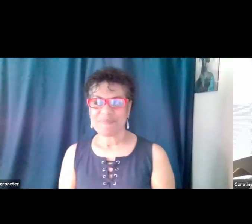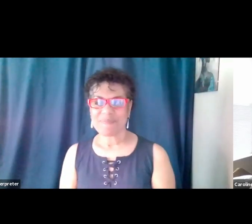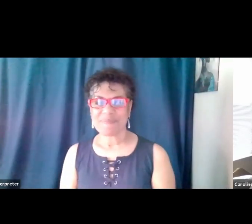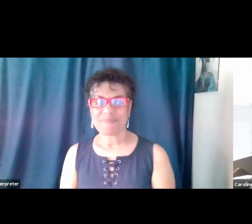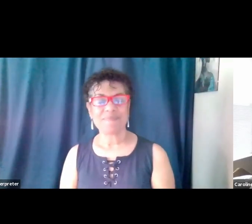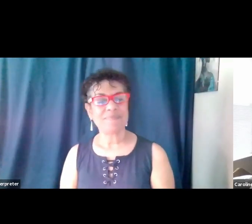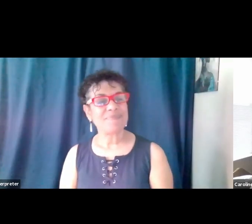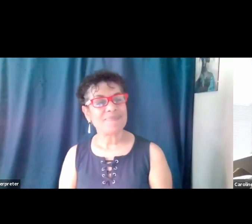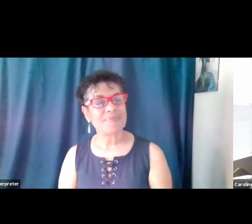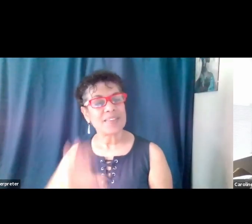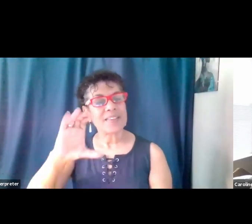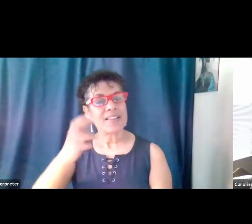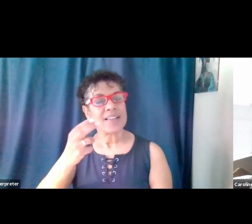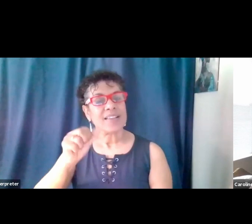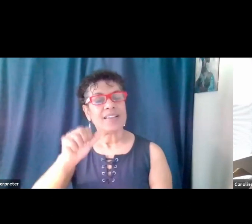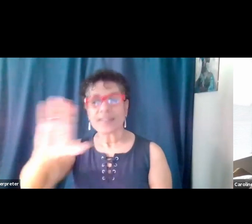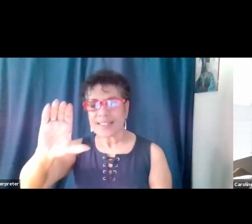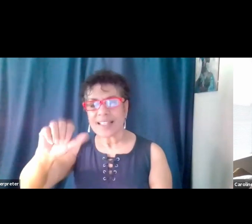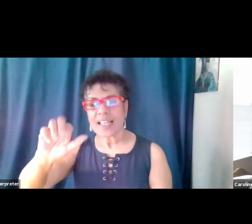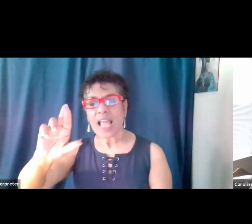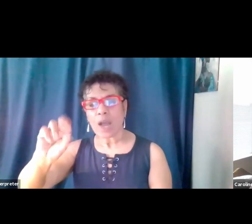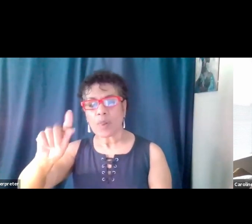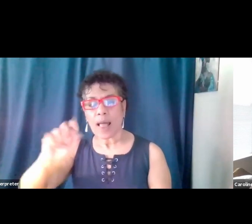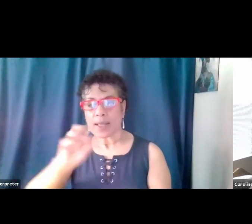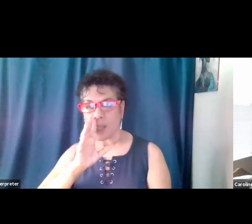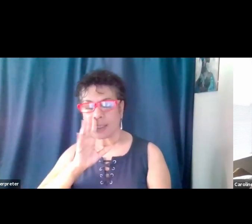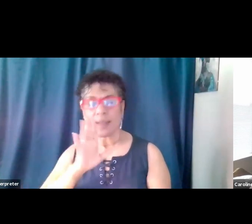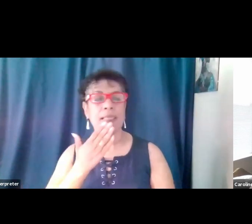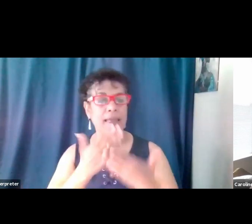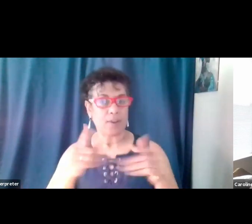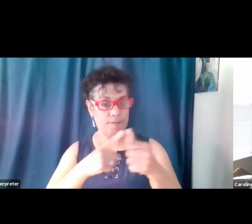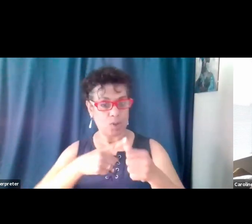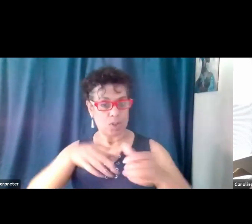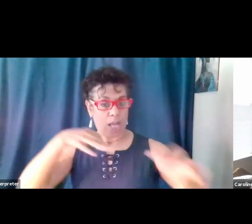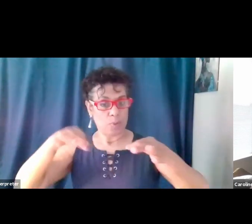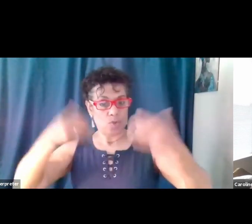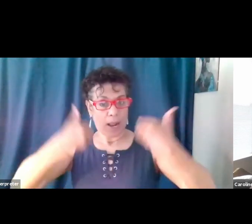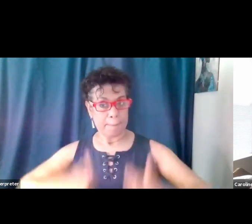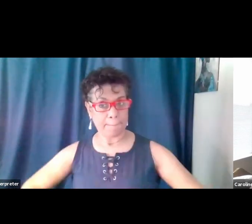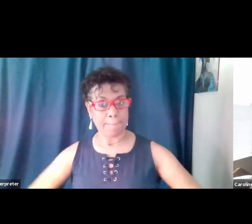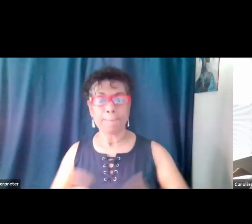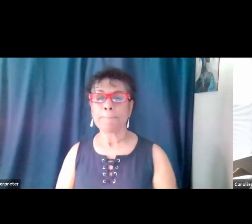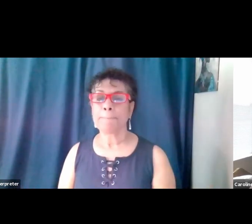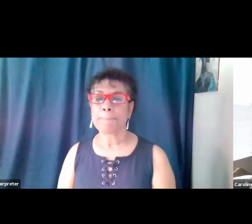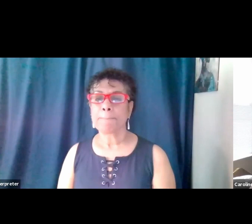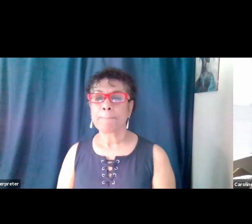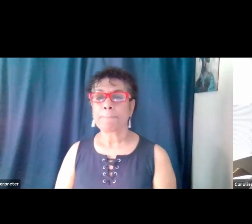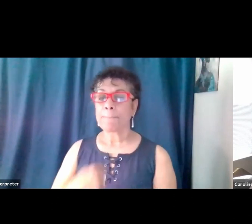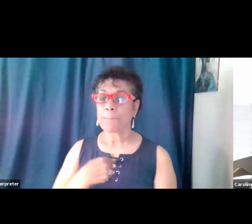Thank you, Charles, very much. I'll start by describing myself for those who cannot see me. I am